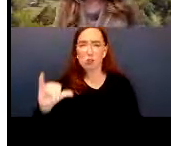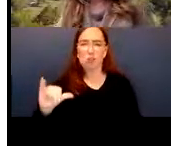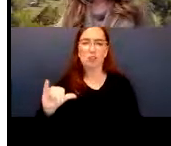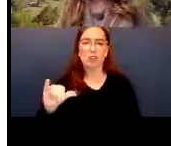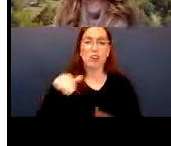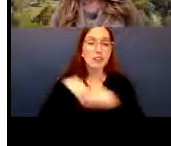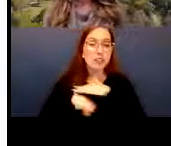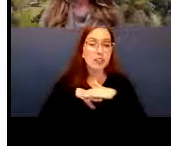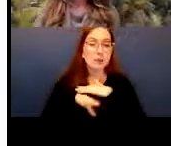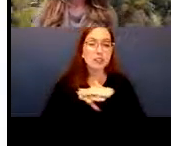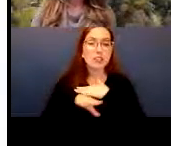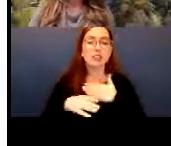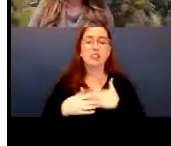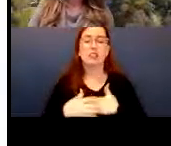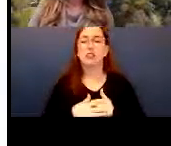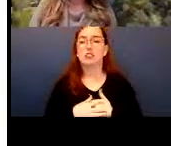accessibility,